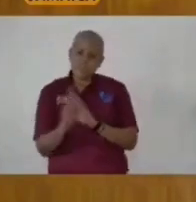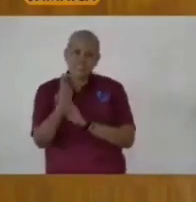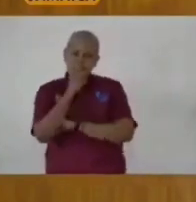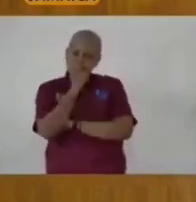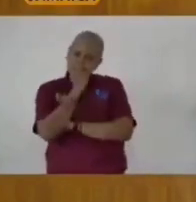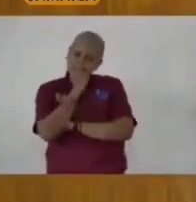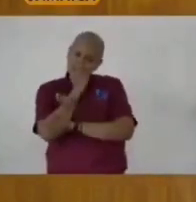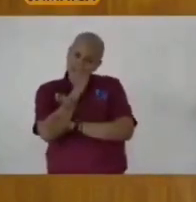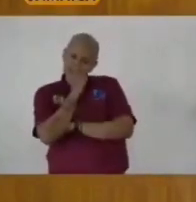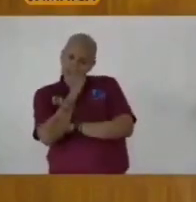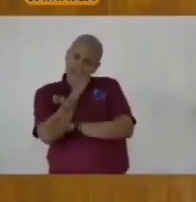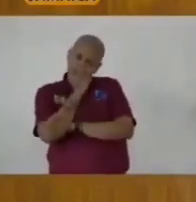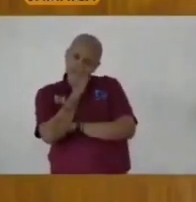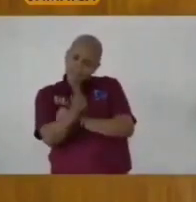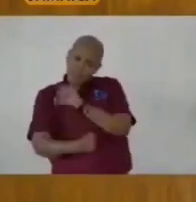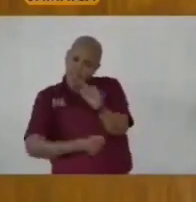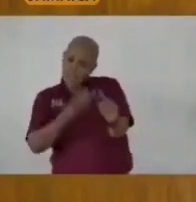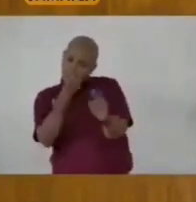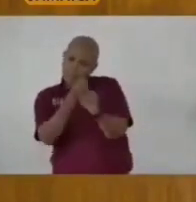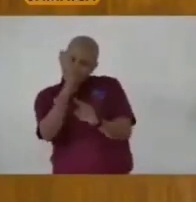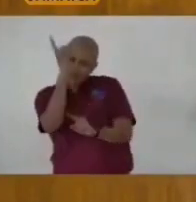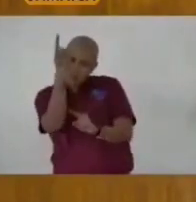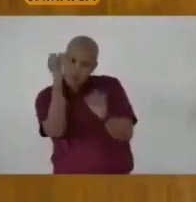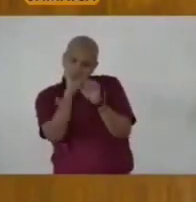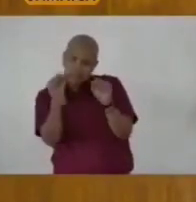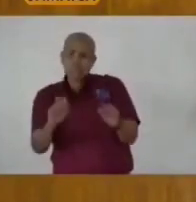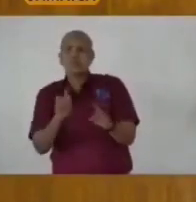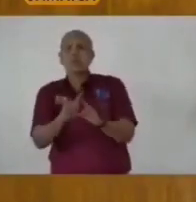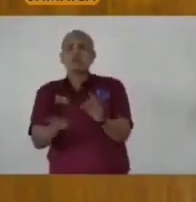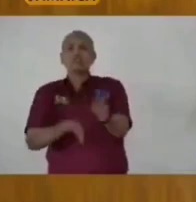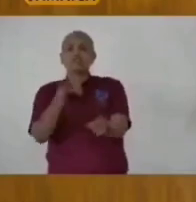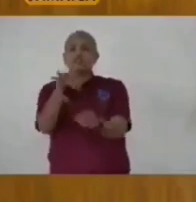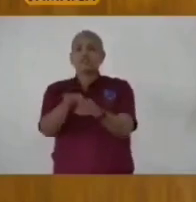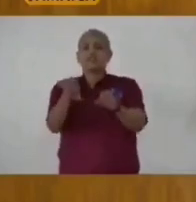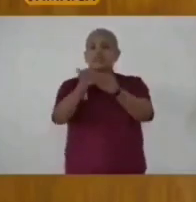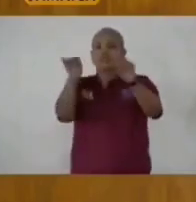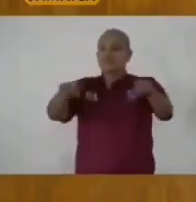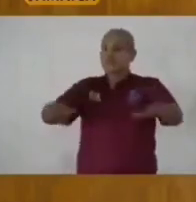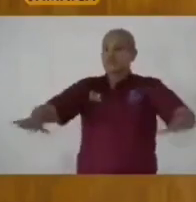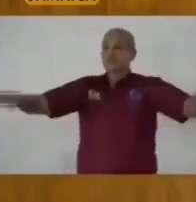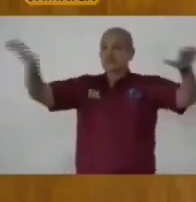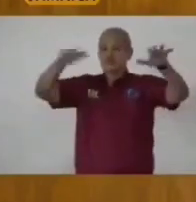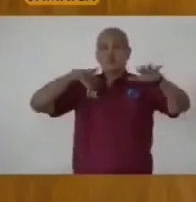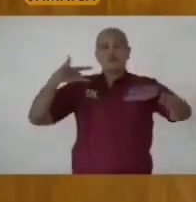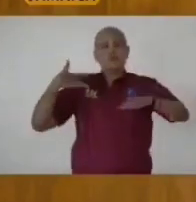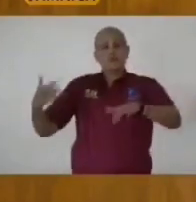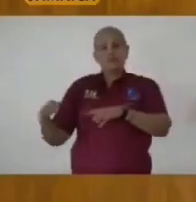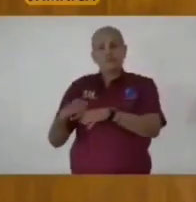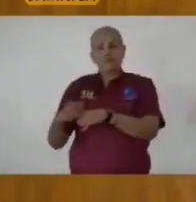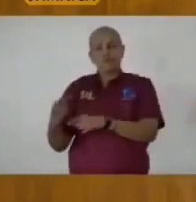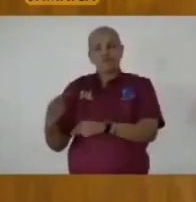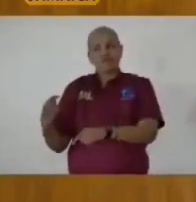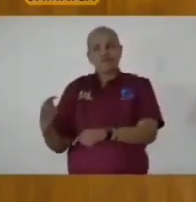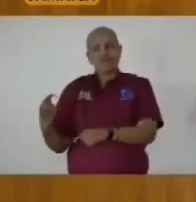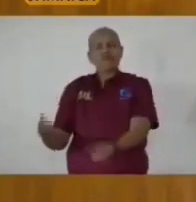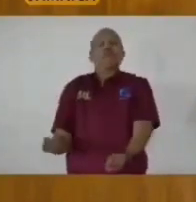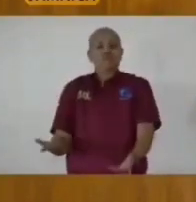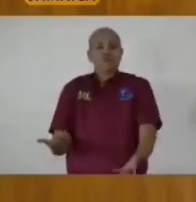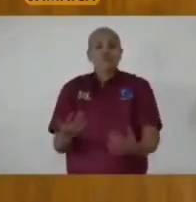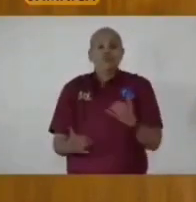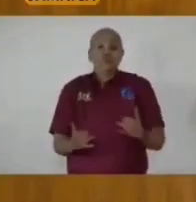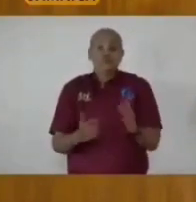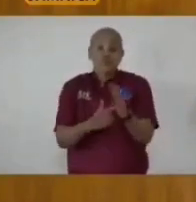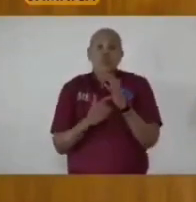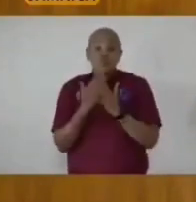the political system and the democratic system that we are all practitioners in, which may